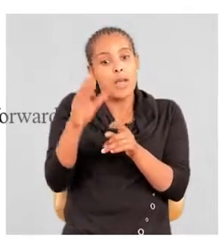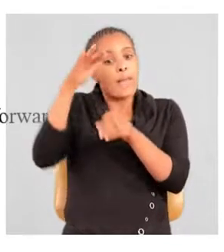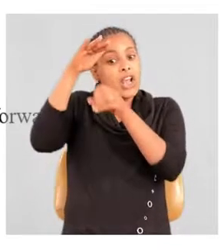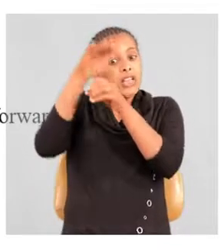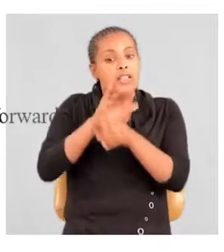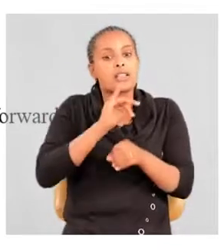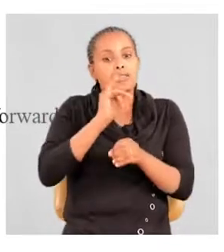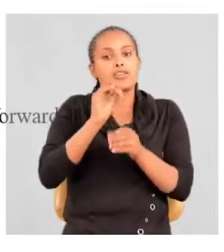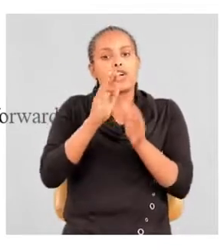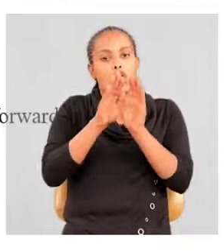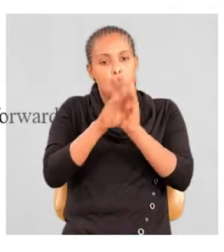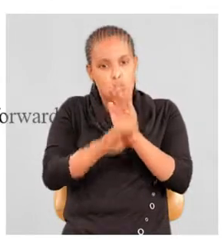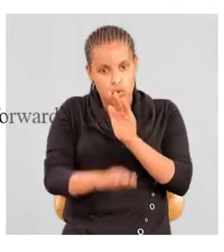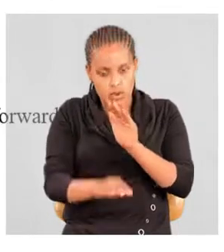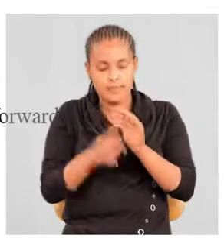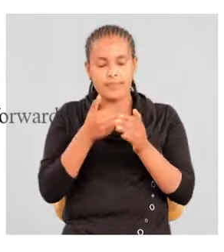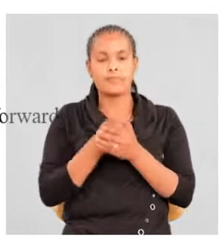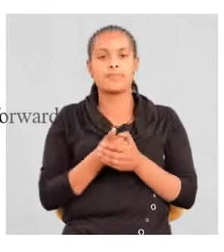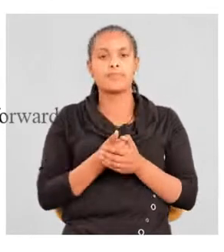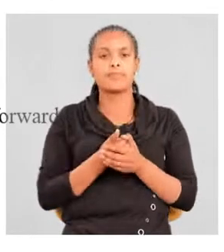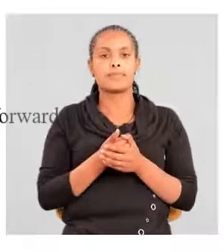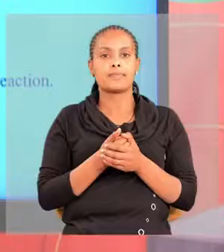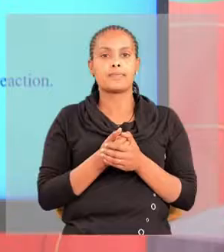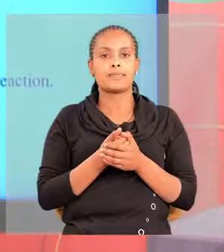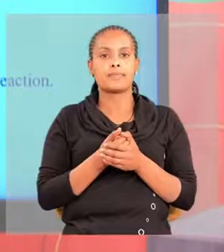is reduced.